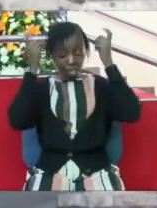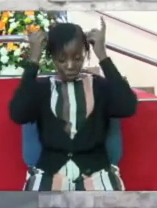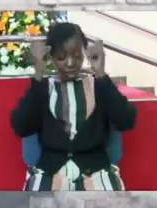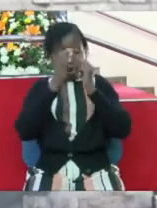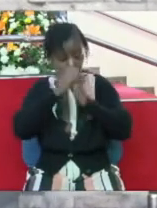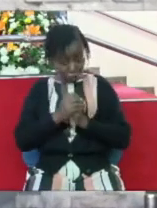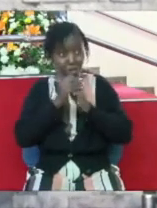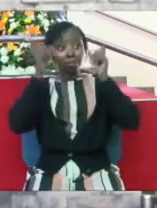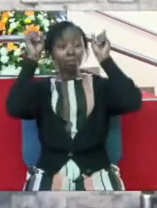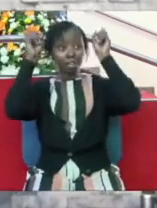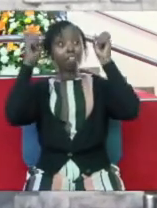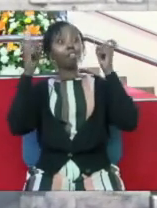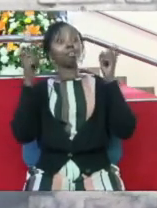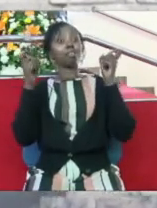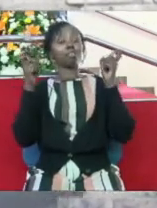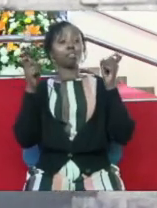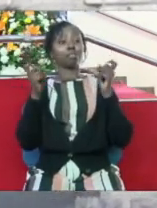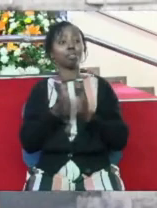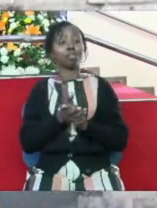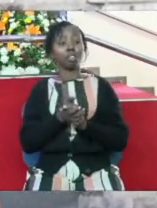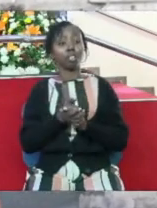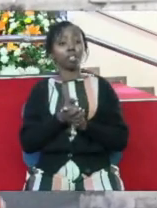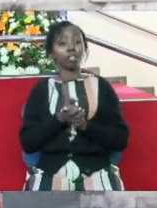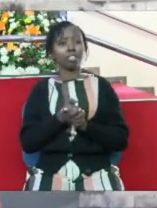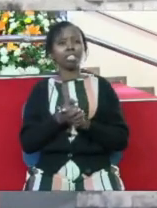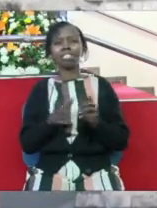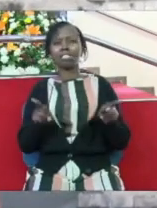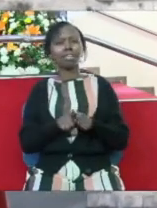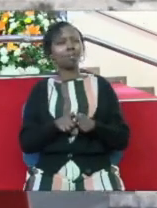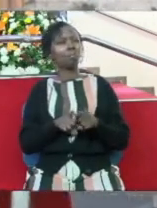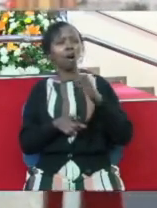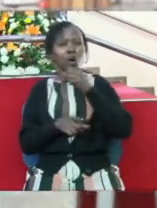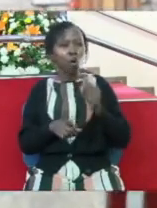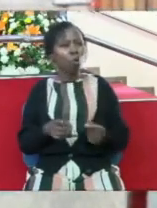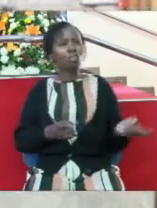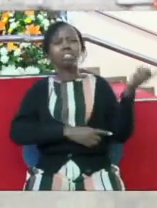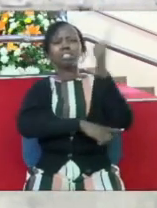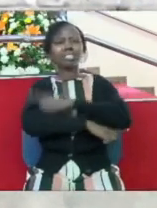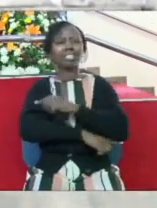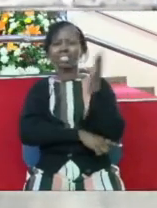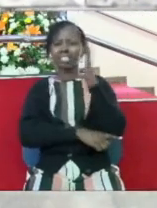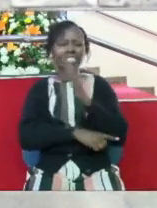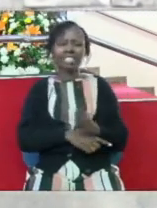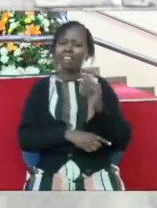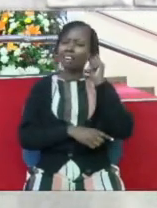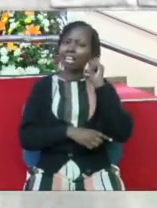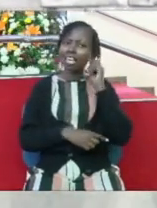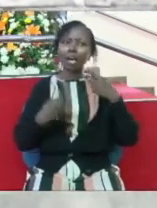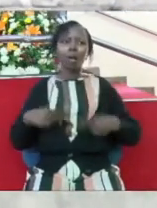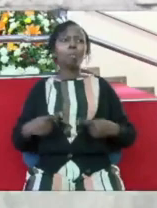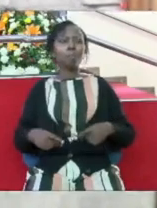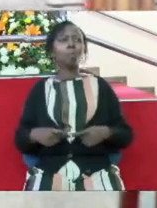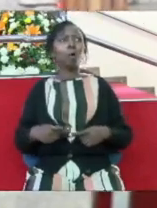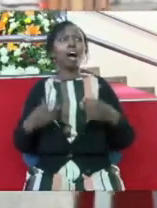Lakini wakati huu watu wanasherekea kuwa maagenti wa adui. In the olden days, you could not never ever hear of same-sex marriage.